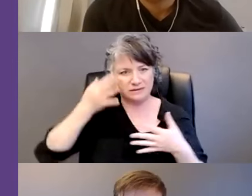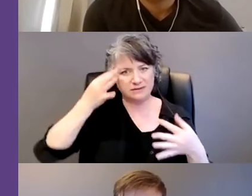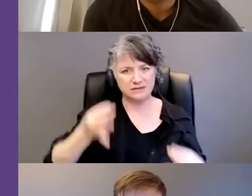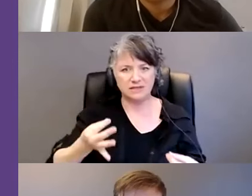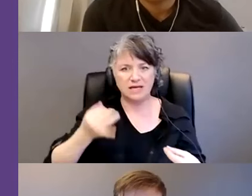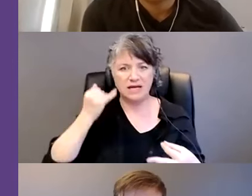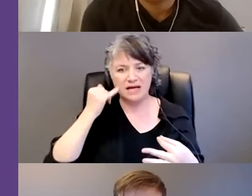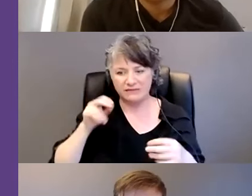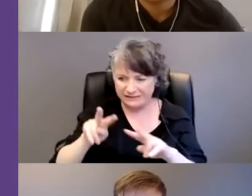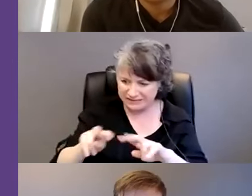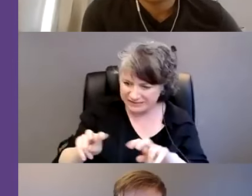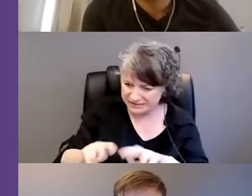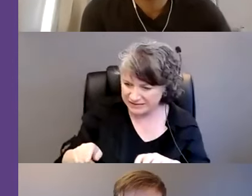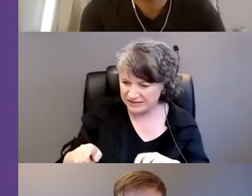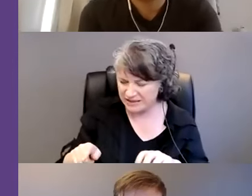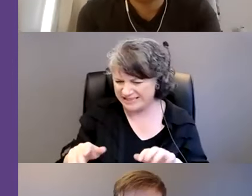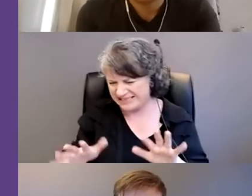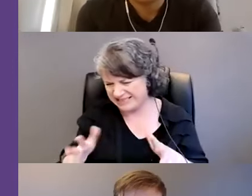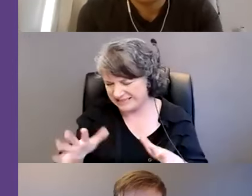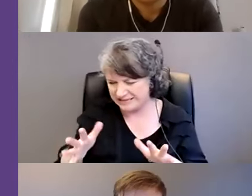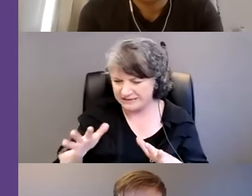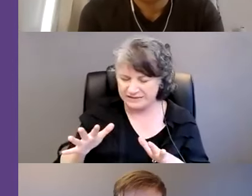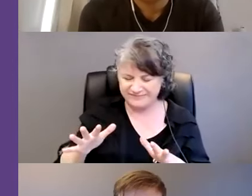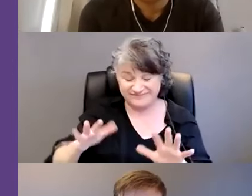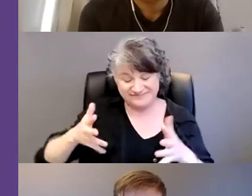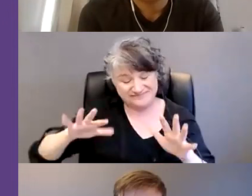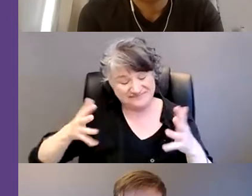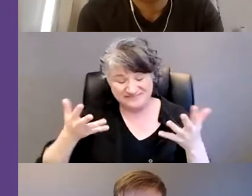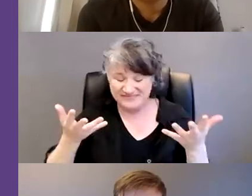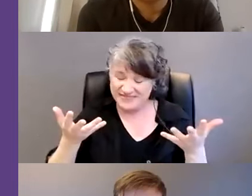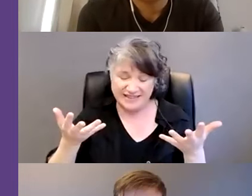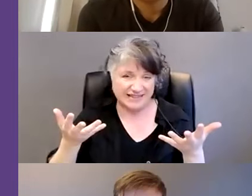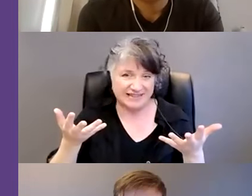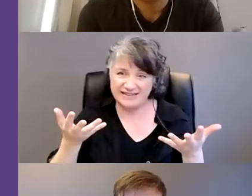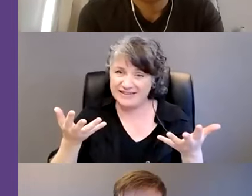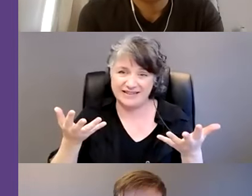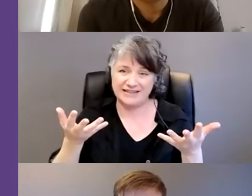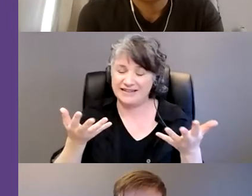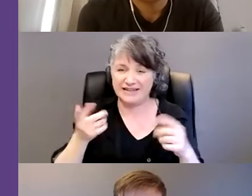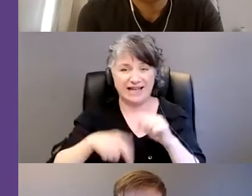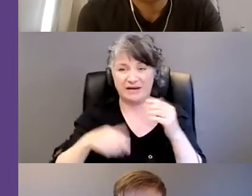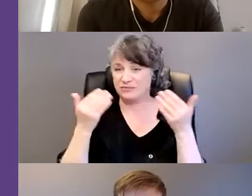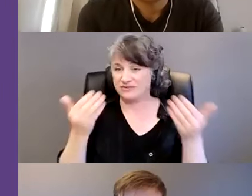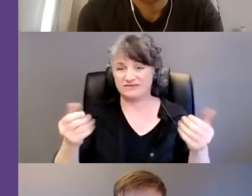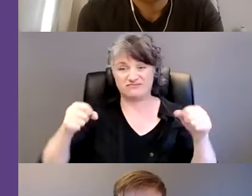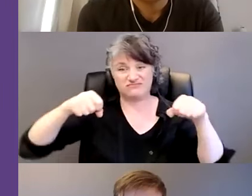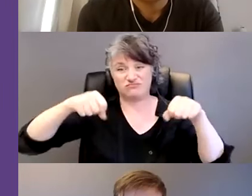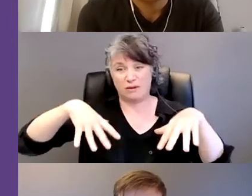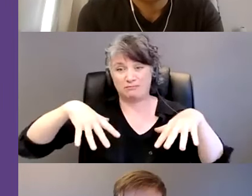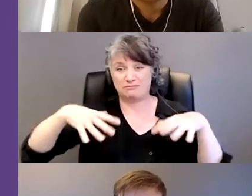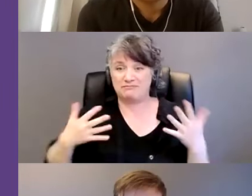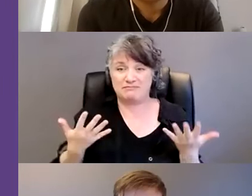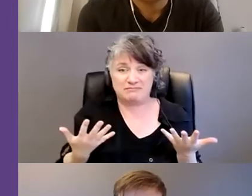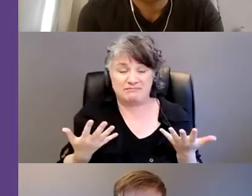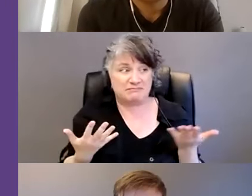through the collateral and it doesn't help support, then, you know, you just can't proceed, really. They're going to be